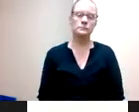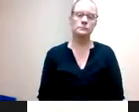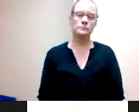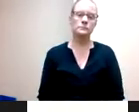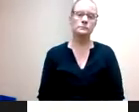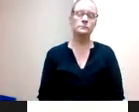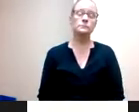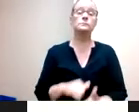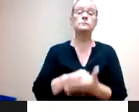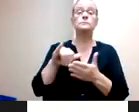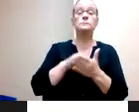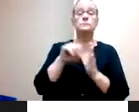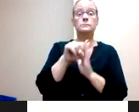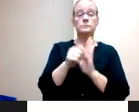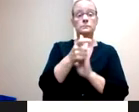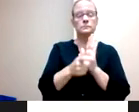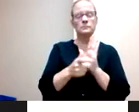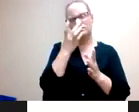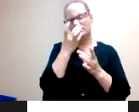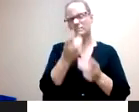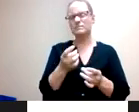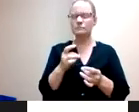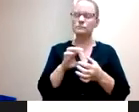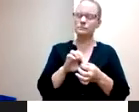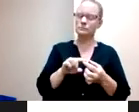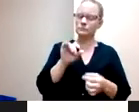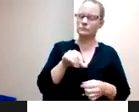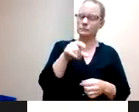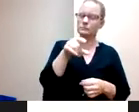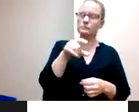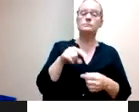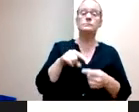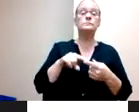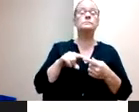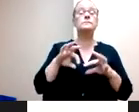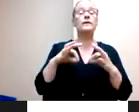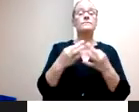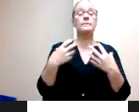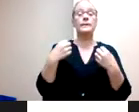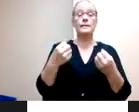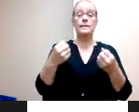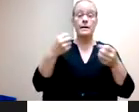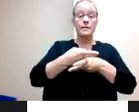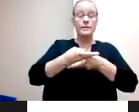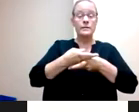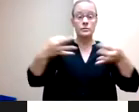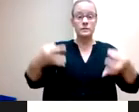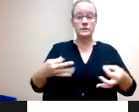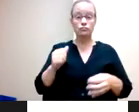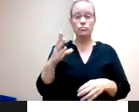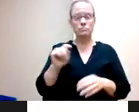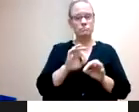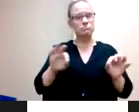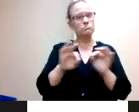New York State laws are interesting related to this. The Family Healthcare Decision Act was important in